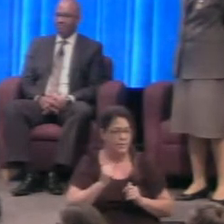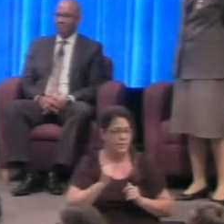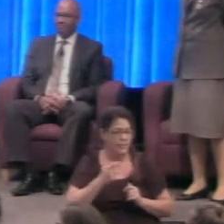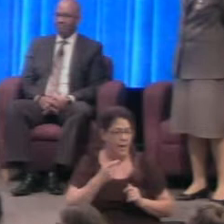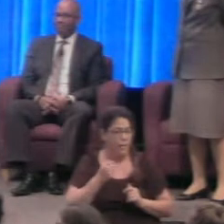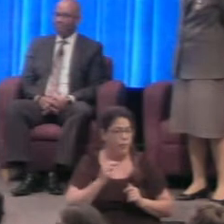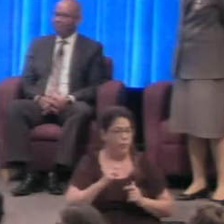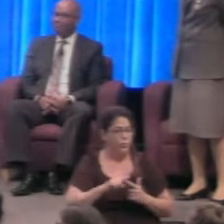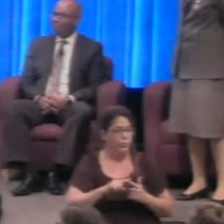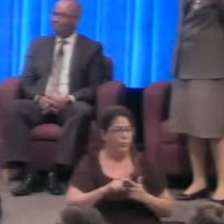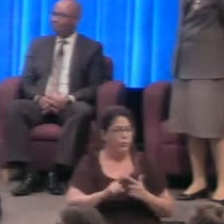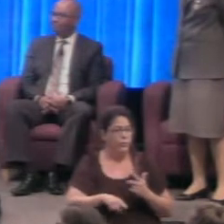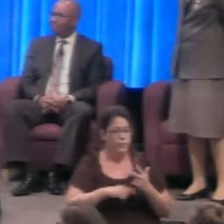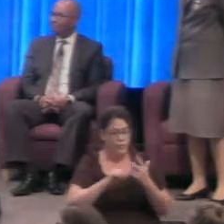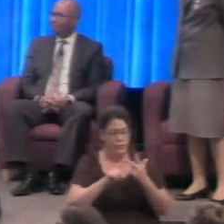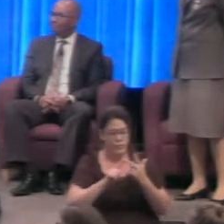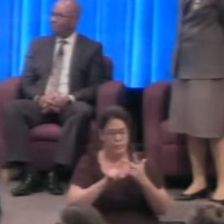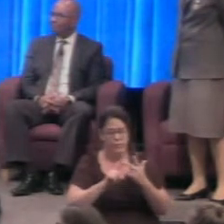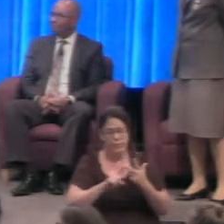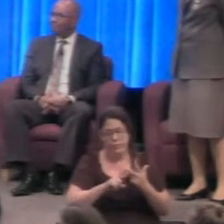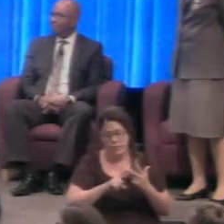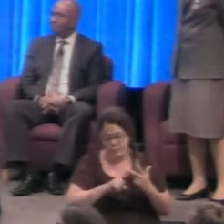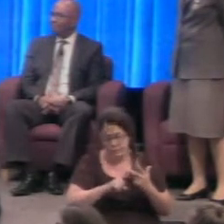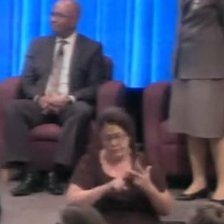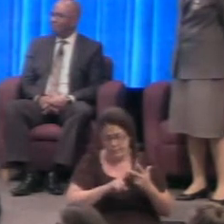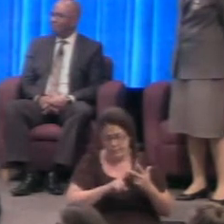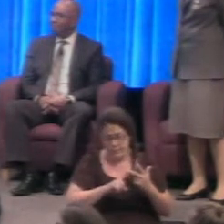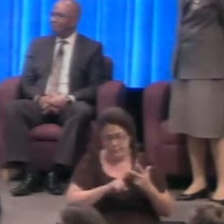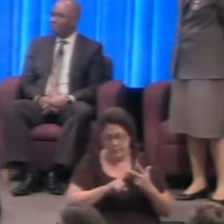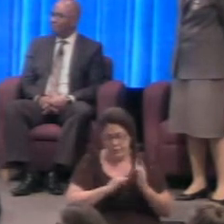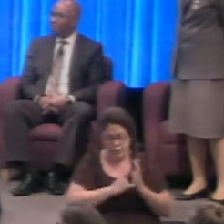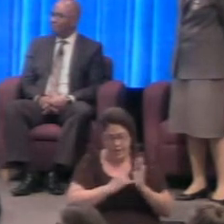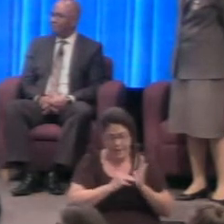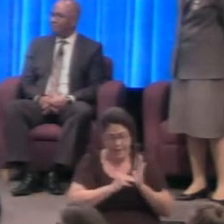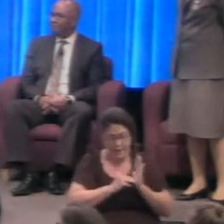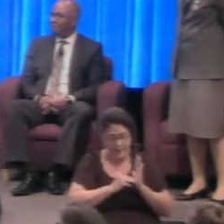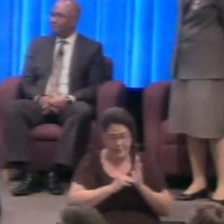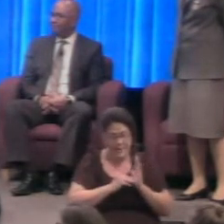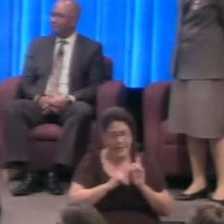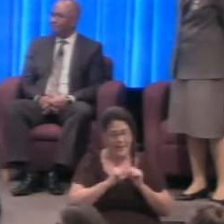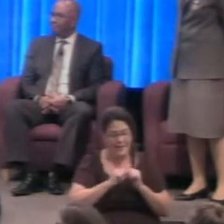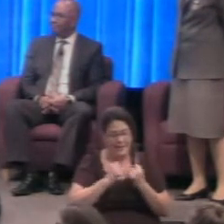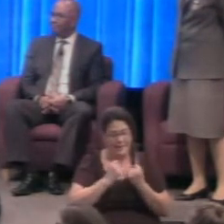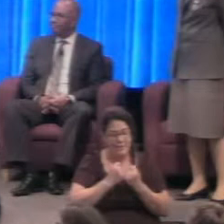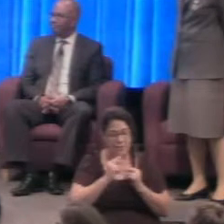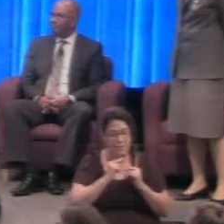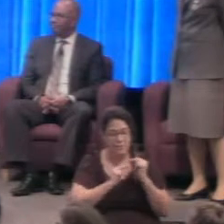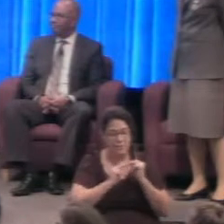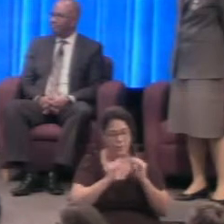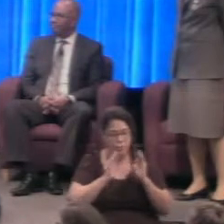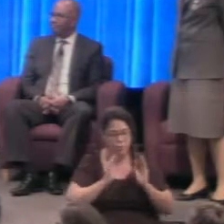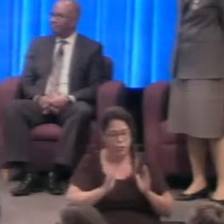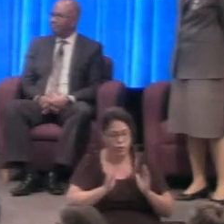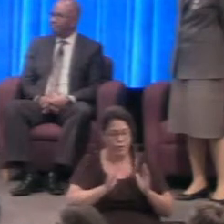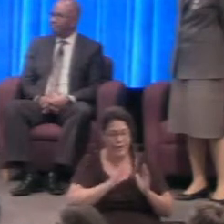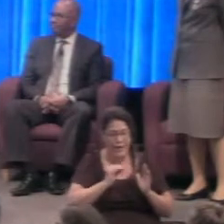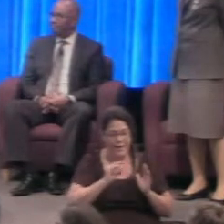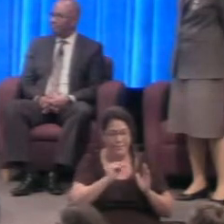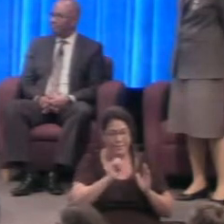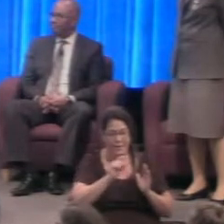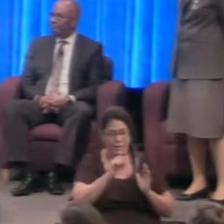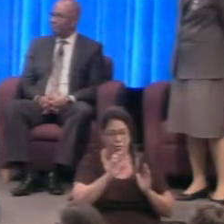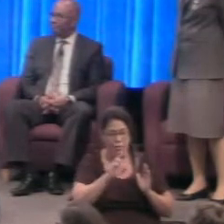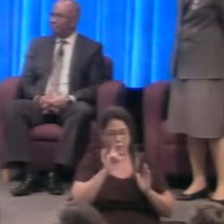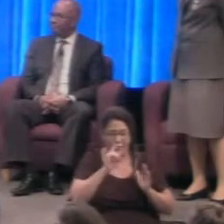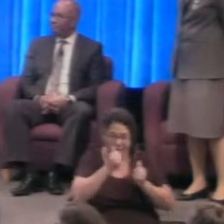And last but not least, Janet Miller is a team builder and a mentor for everyone